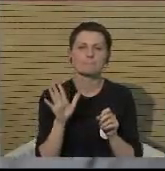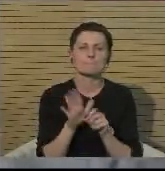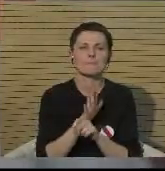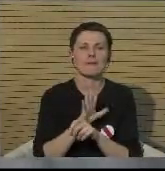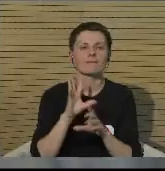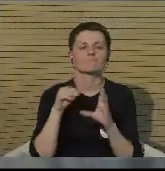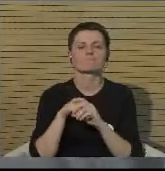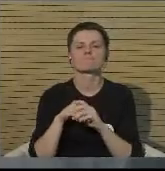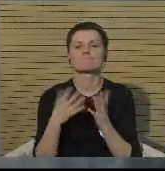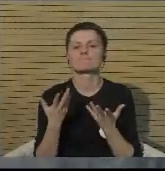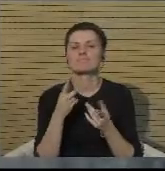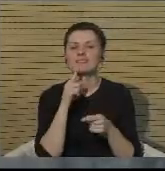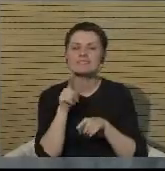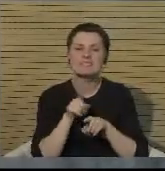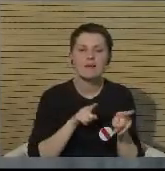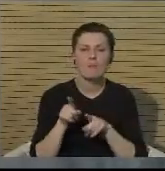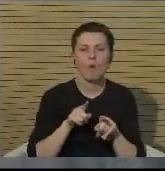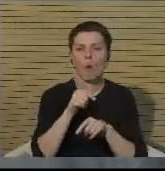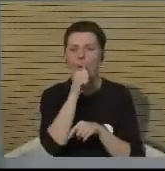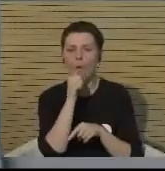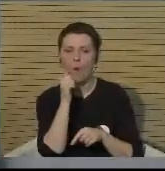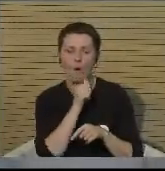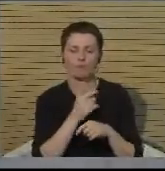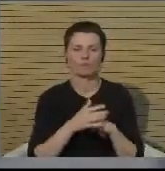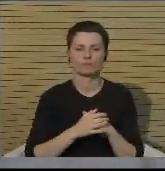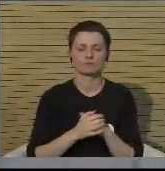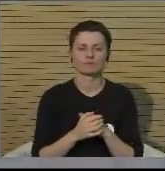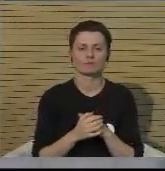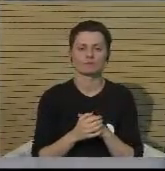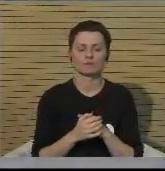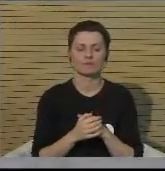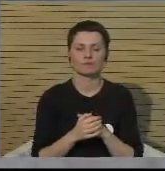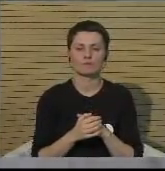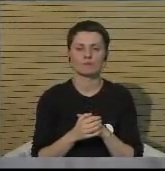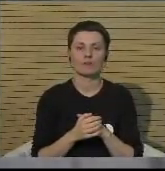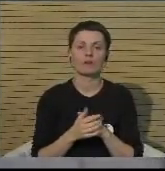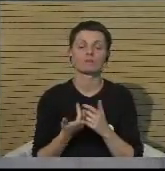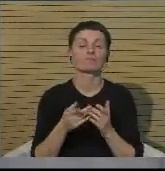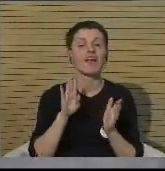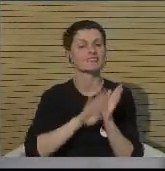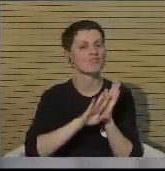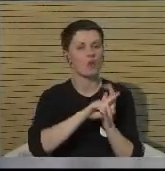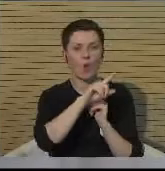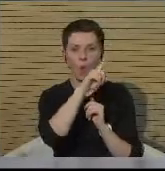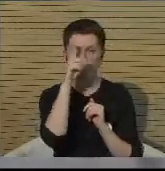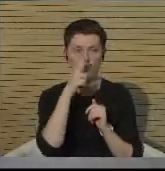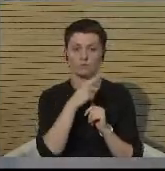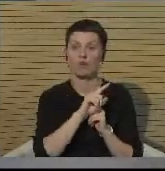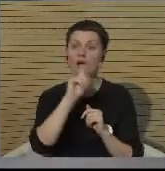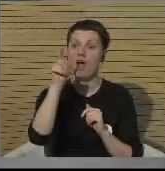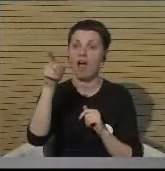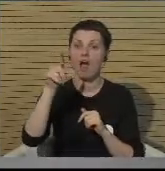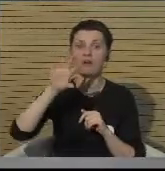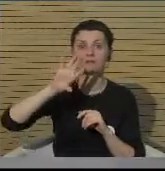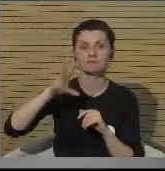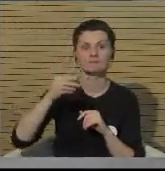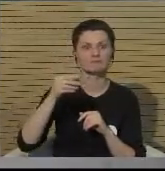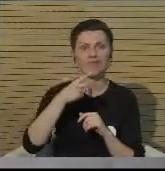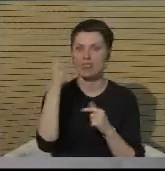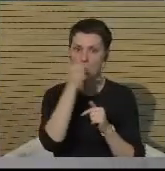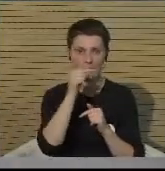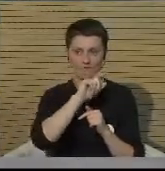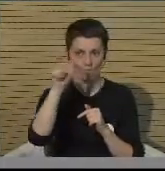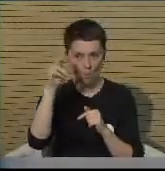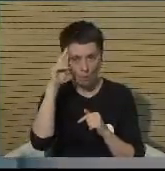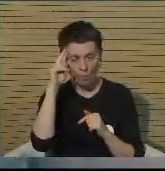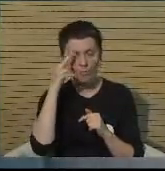It's a secretive speech of symbolic codes. And because normal people, common